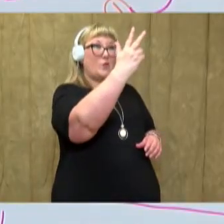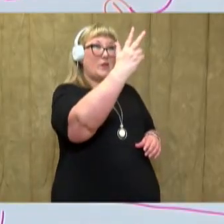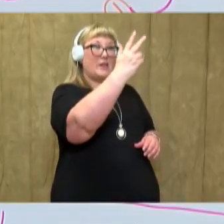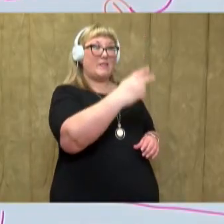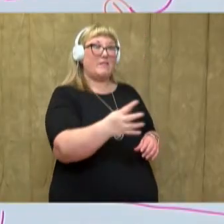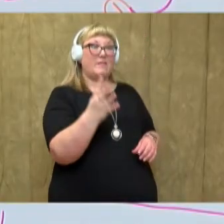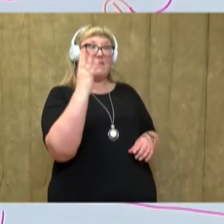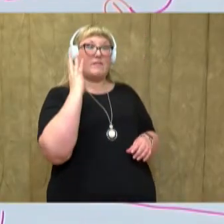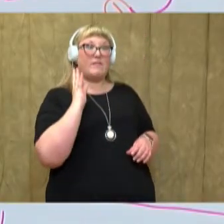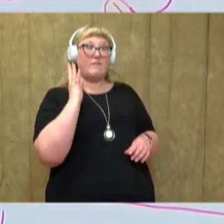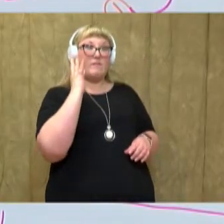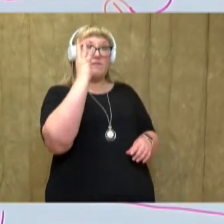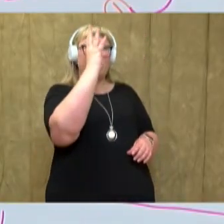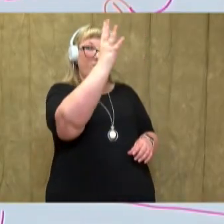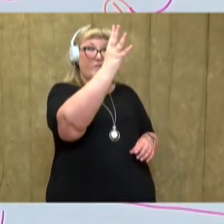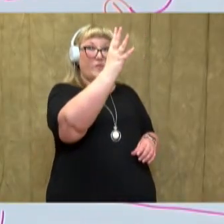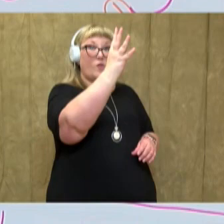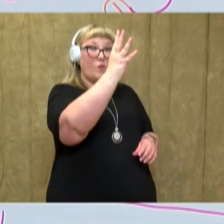3,